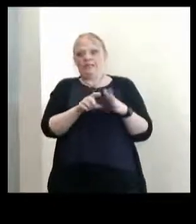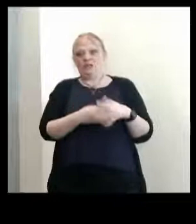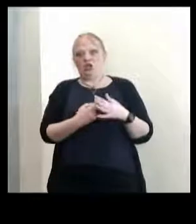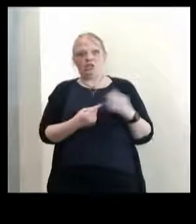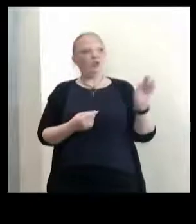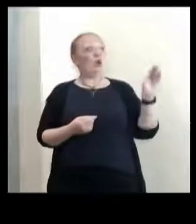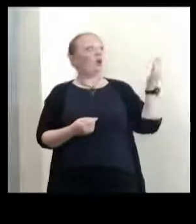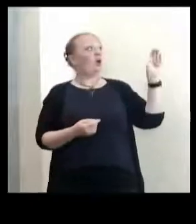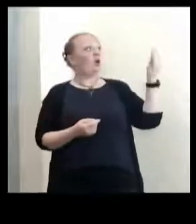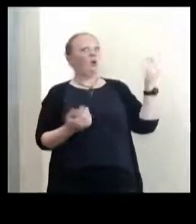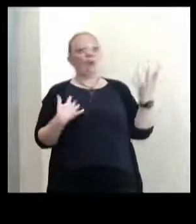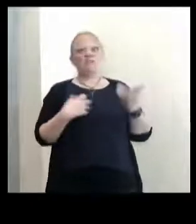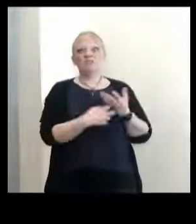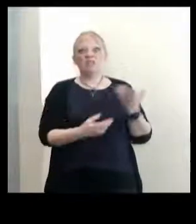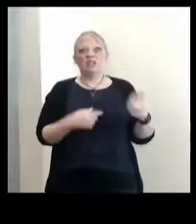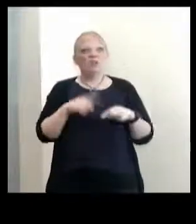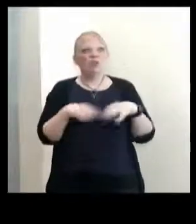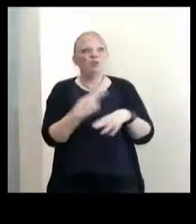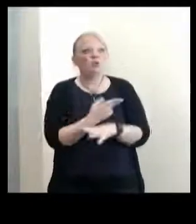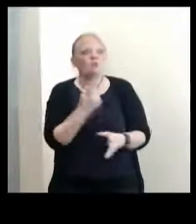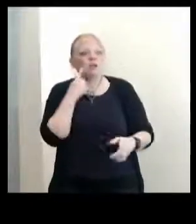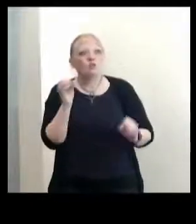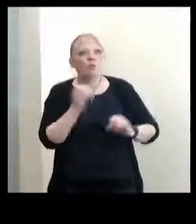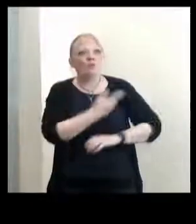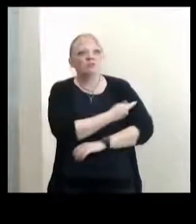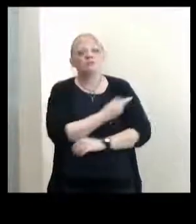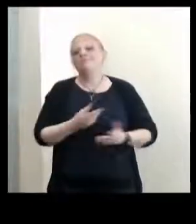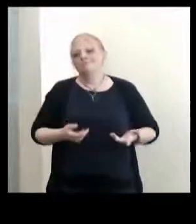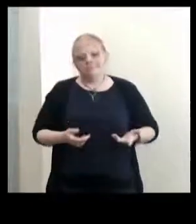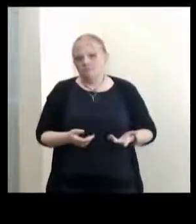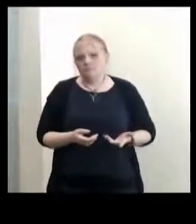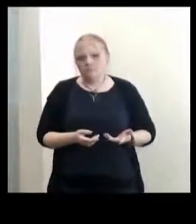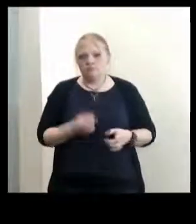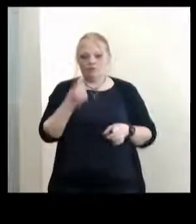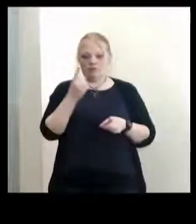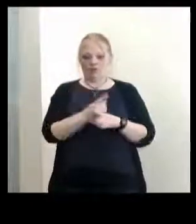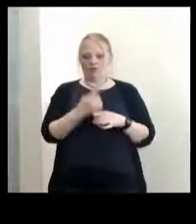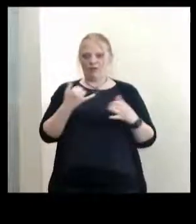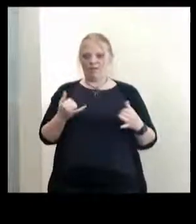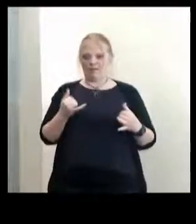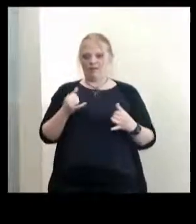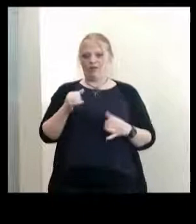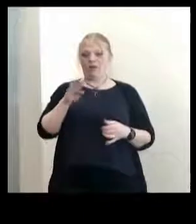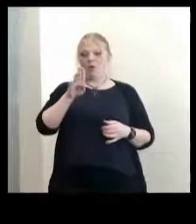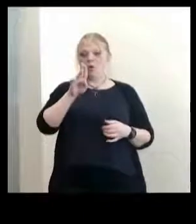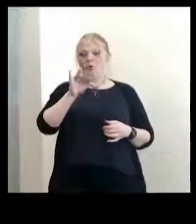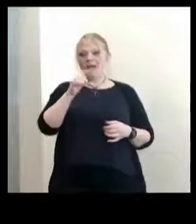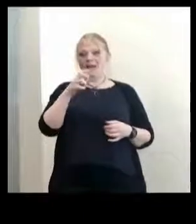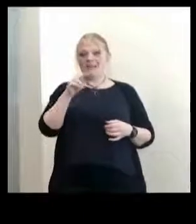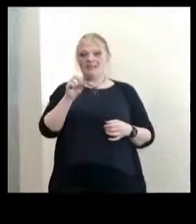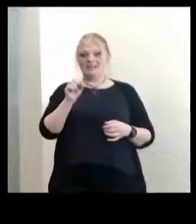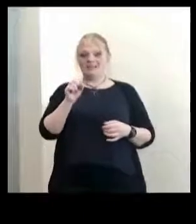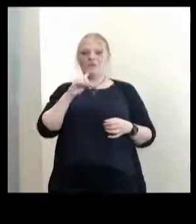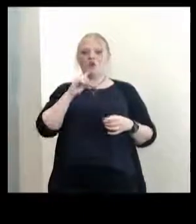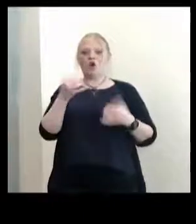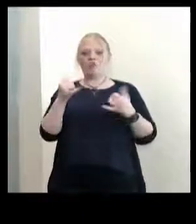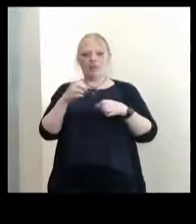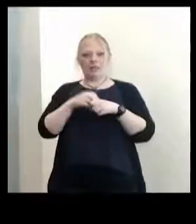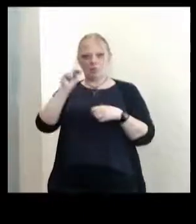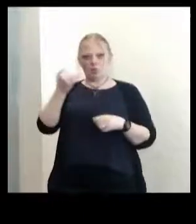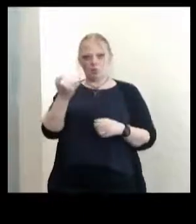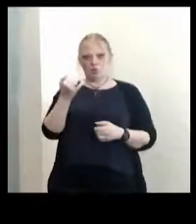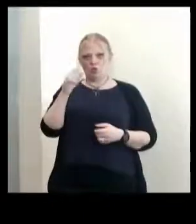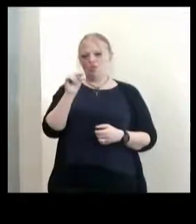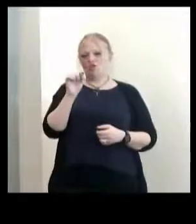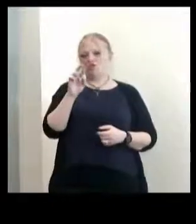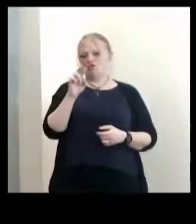so that they have the understanding of that. Right now, of course, the Bisons will be playing in Trenton, and other discussions are going on.